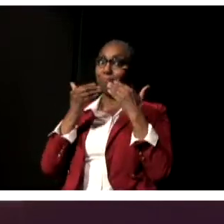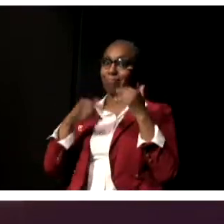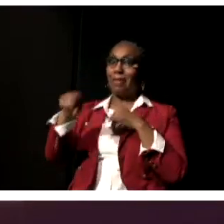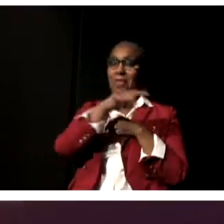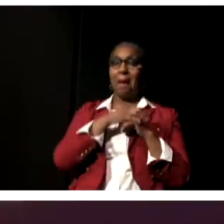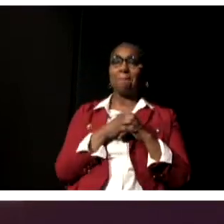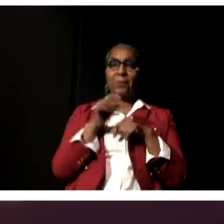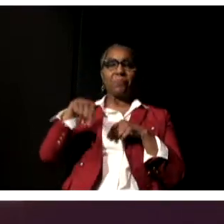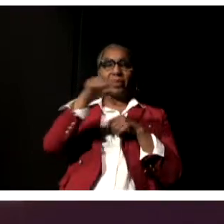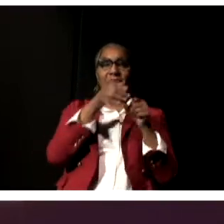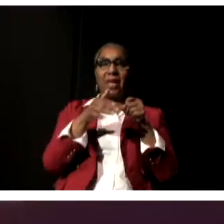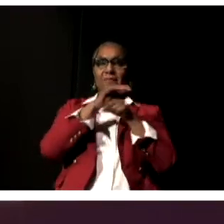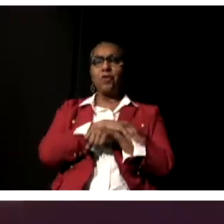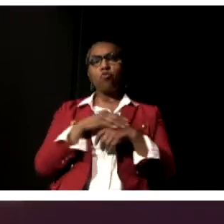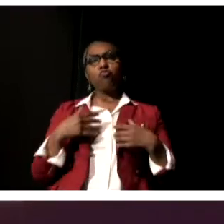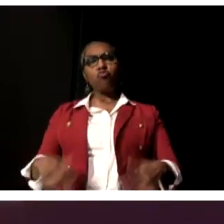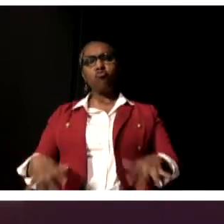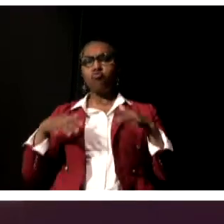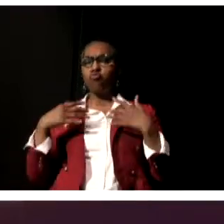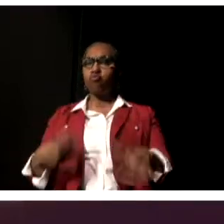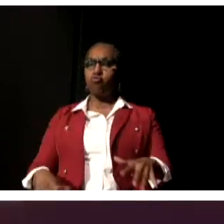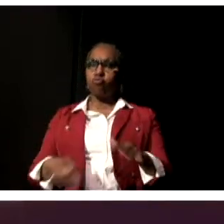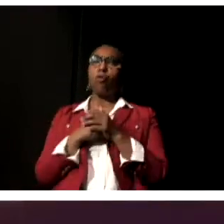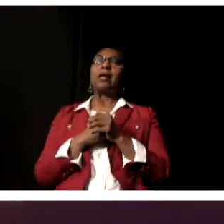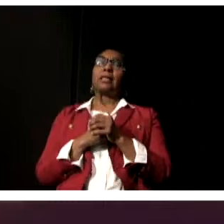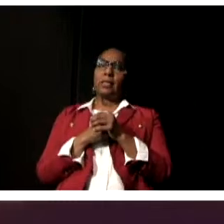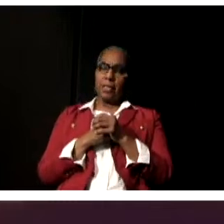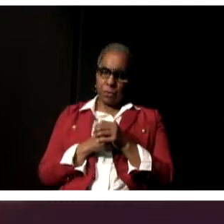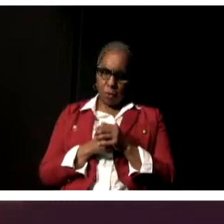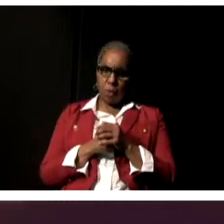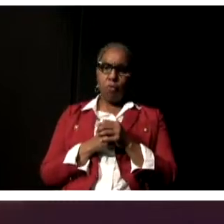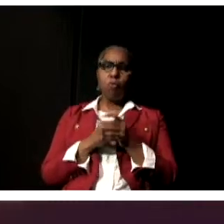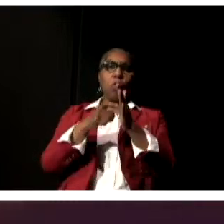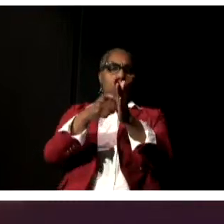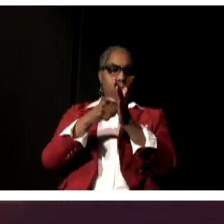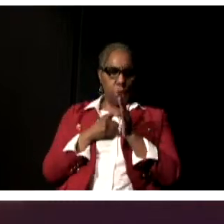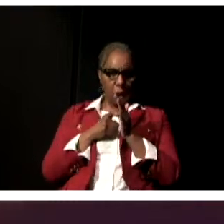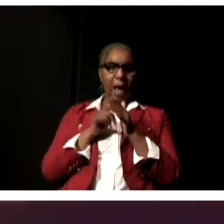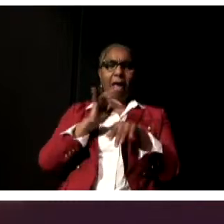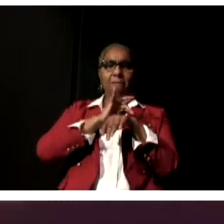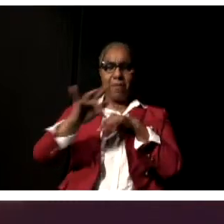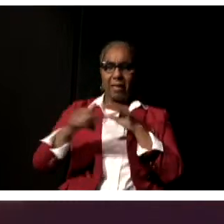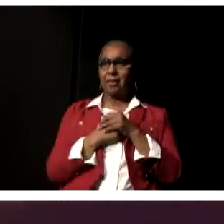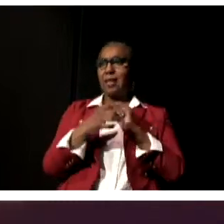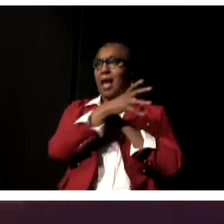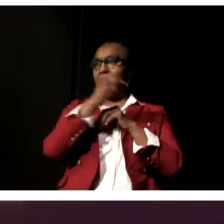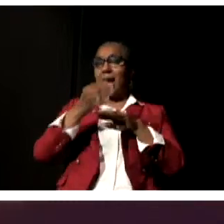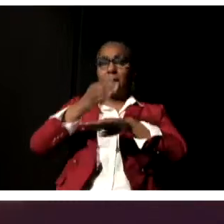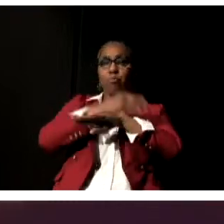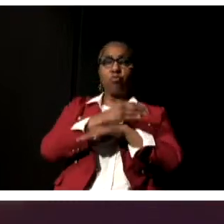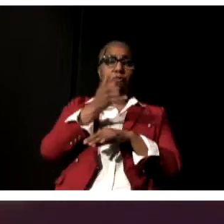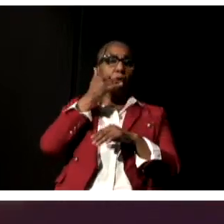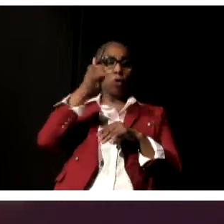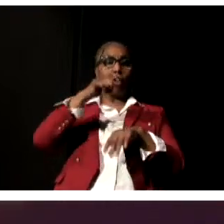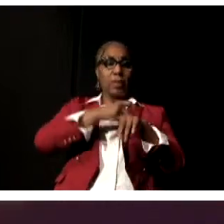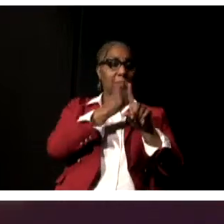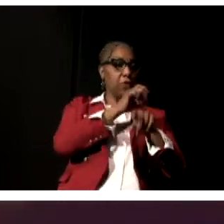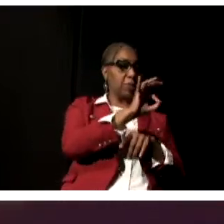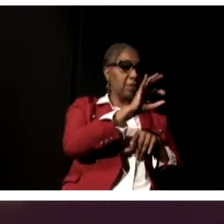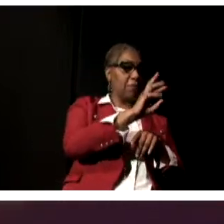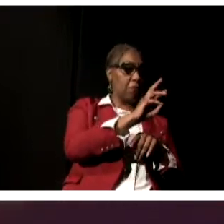They filled dire vacancies and improved our call time, Director Hines, from 64%